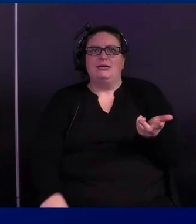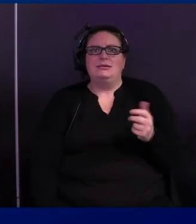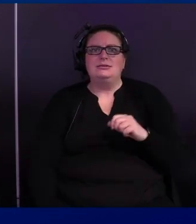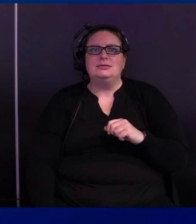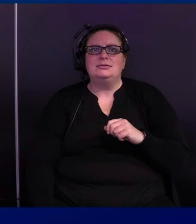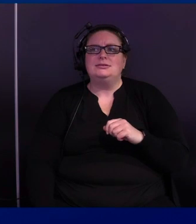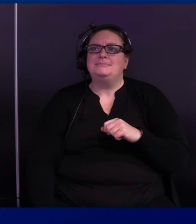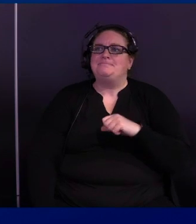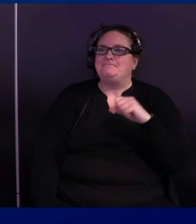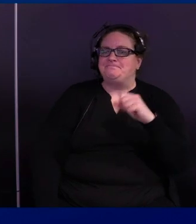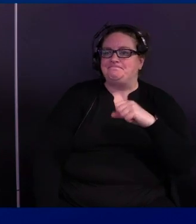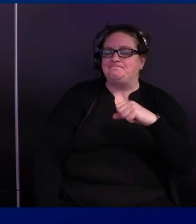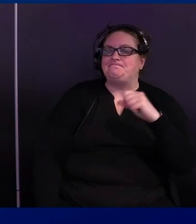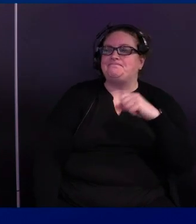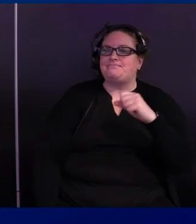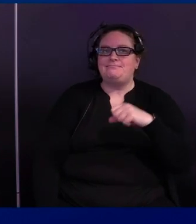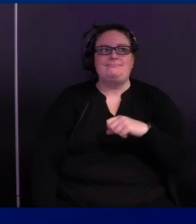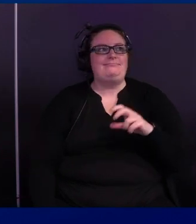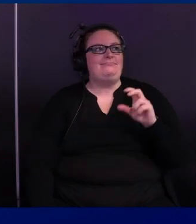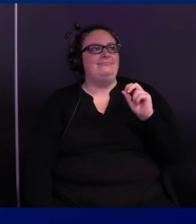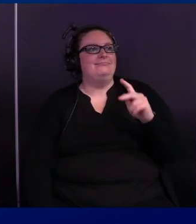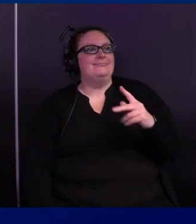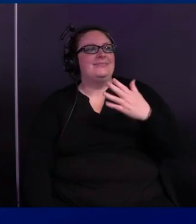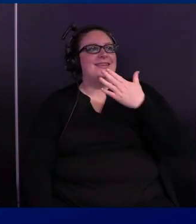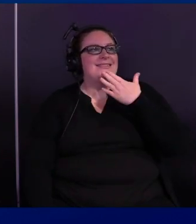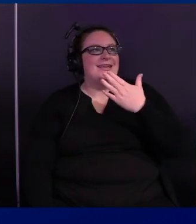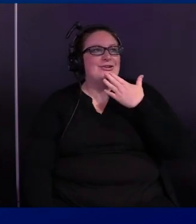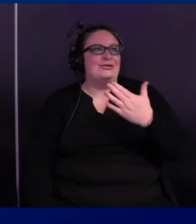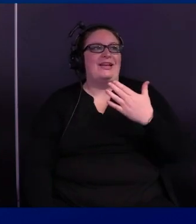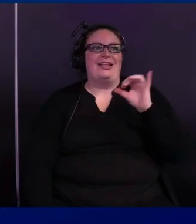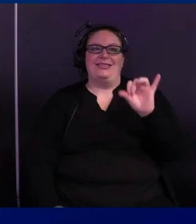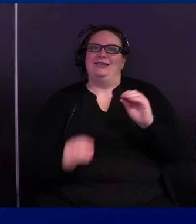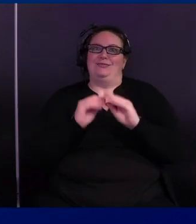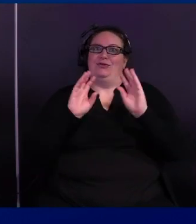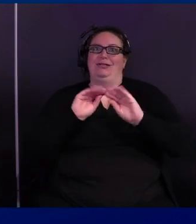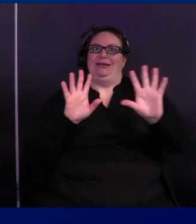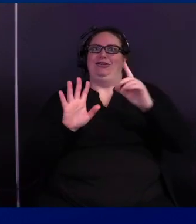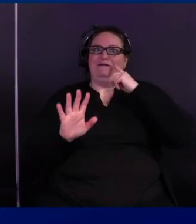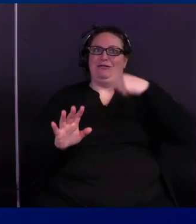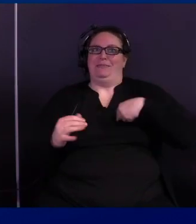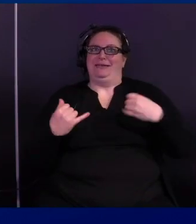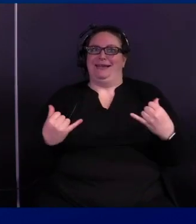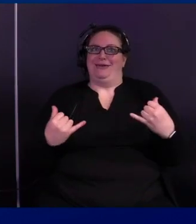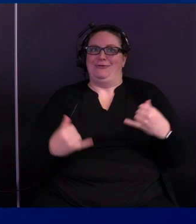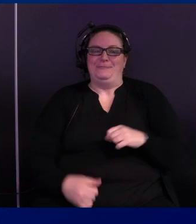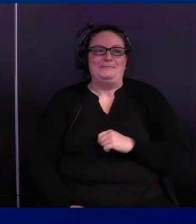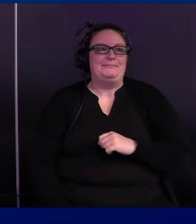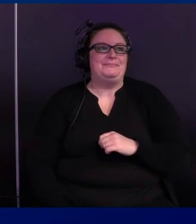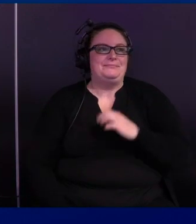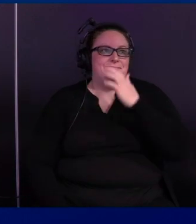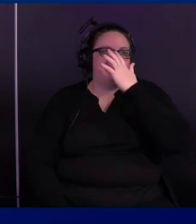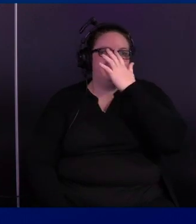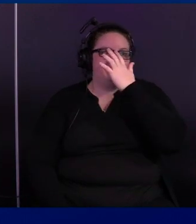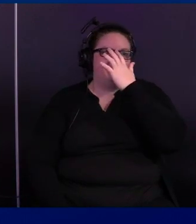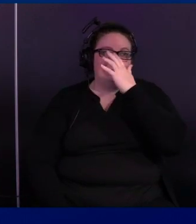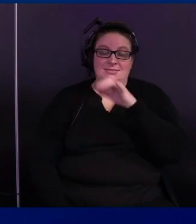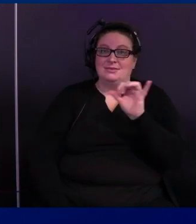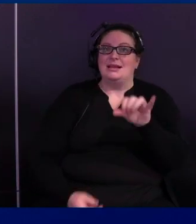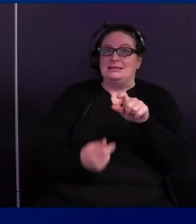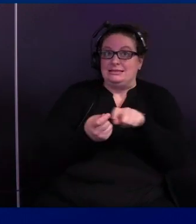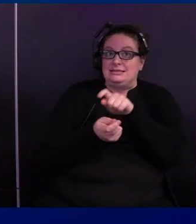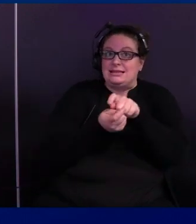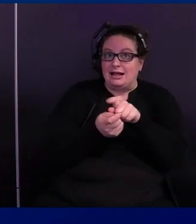yeah. Thank you for the questions, because now it's a lot clearer to me. This is great. And that's exactly where we want to say